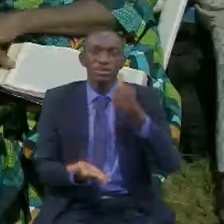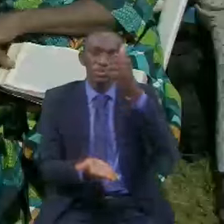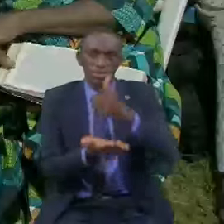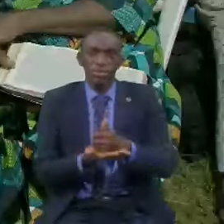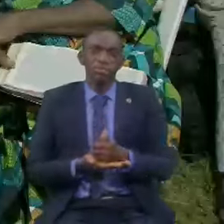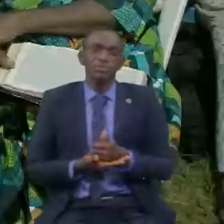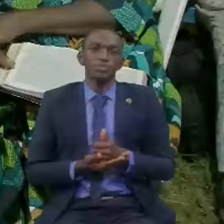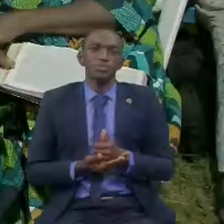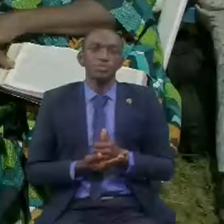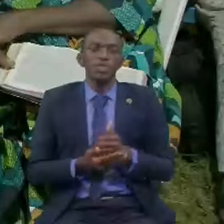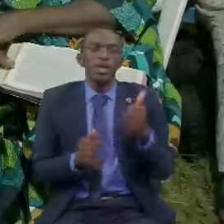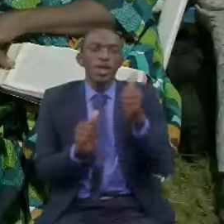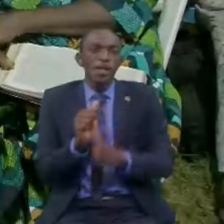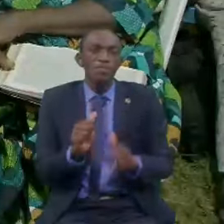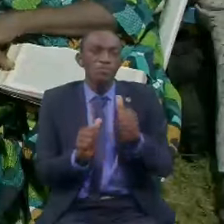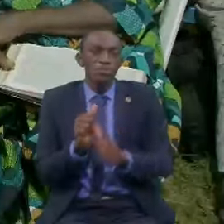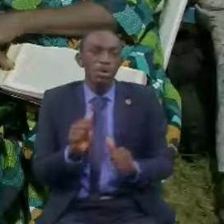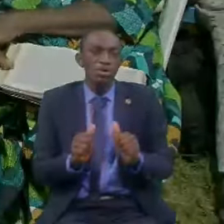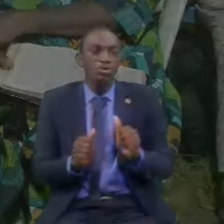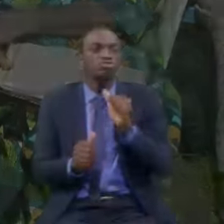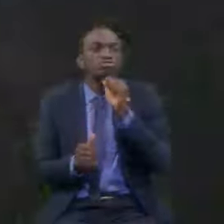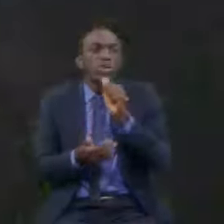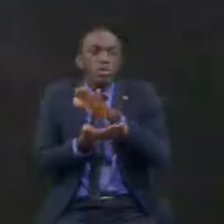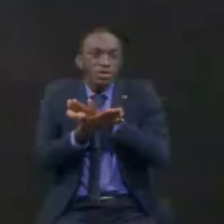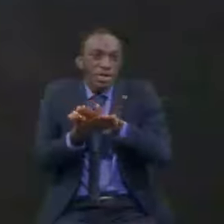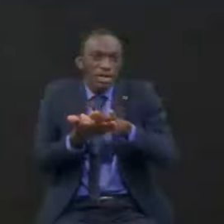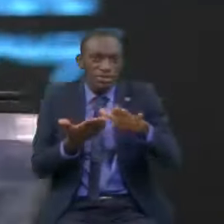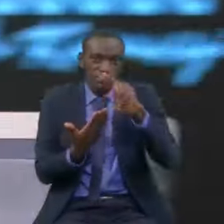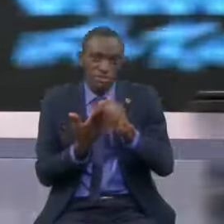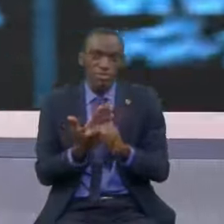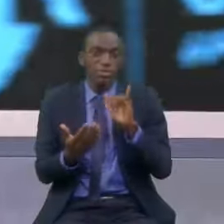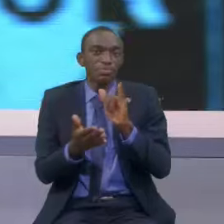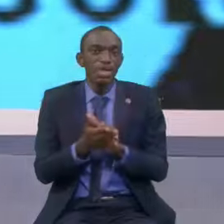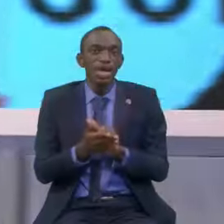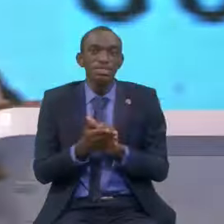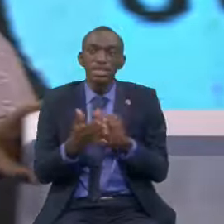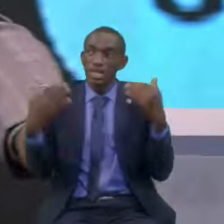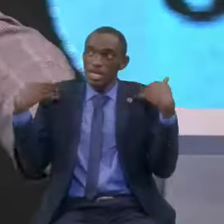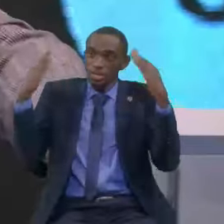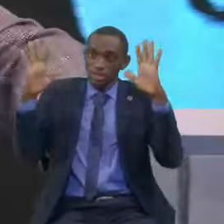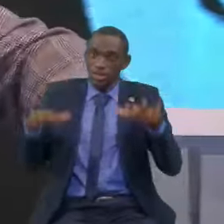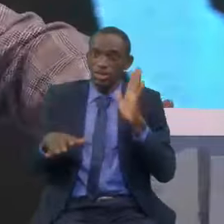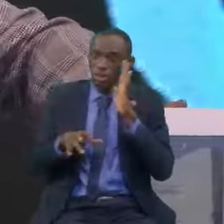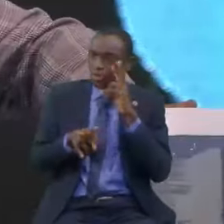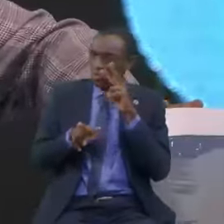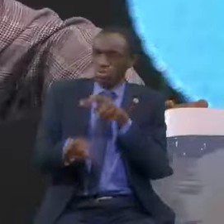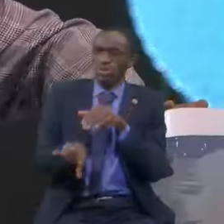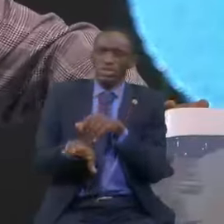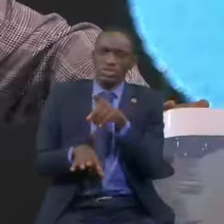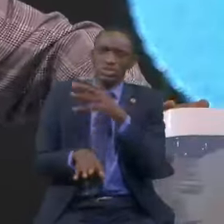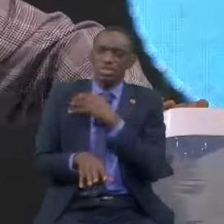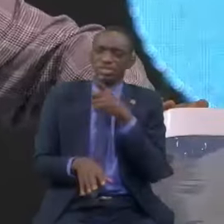Every uncleanness that angels will look at you and say, look at